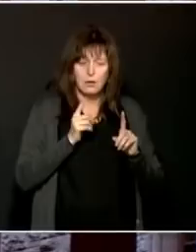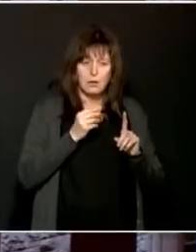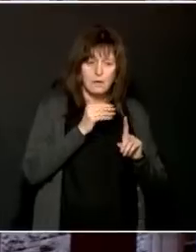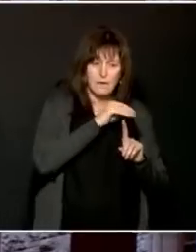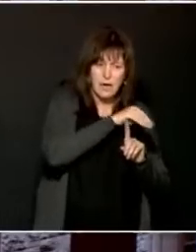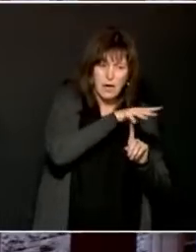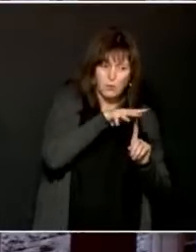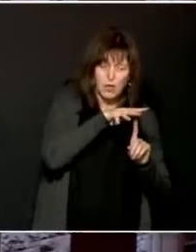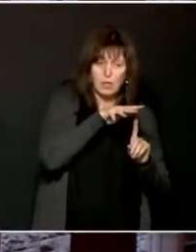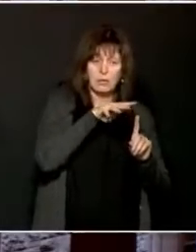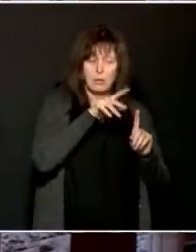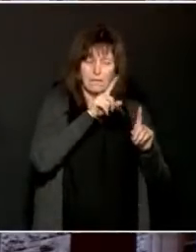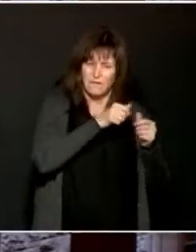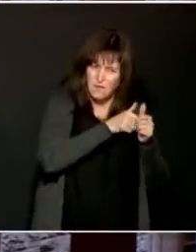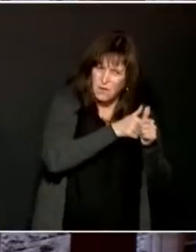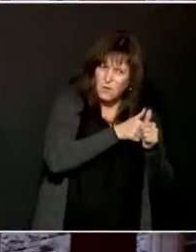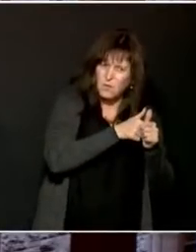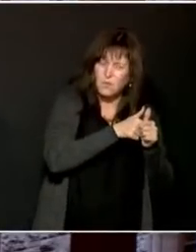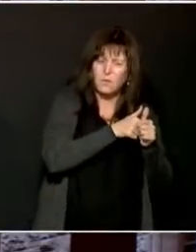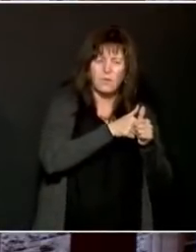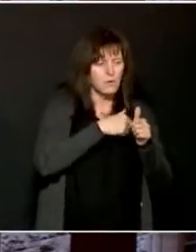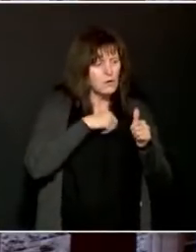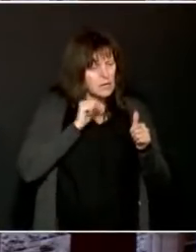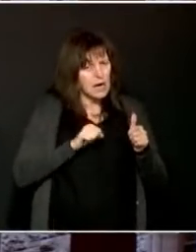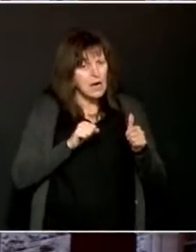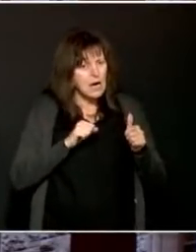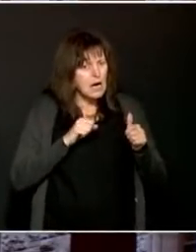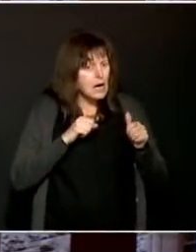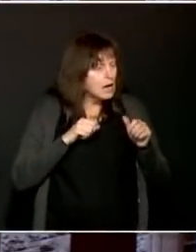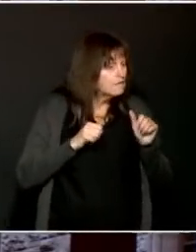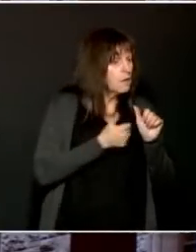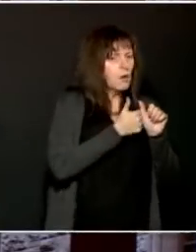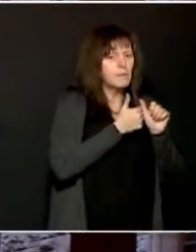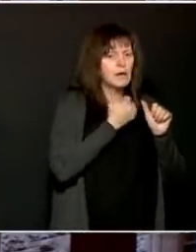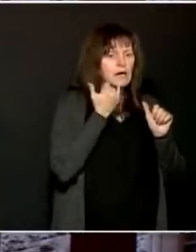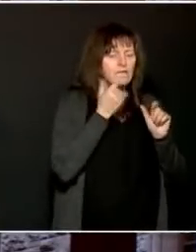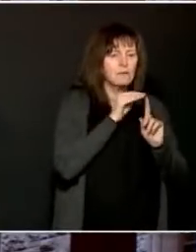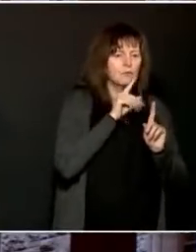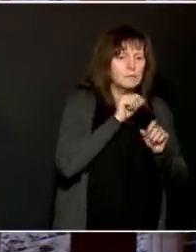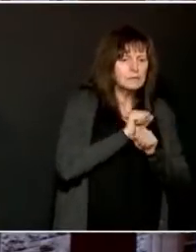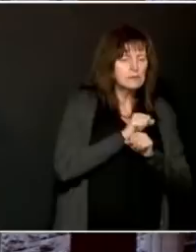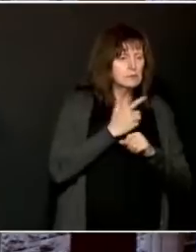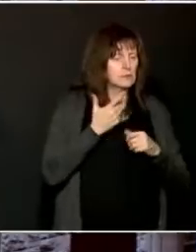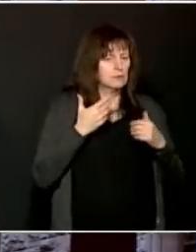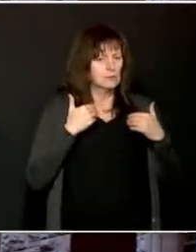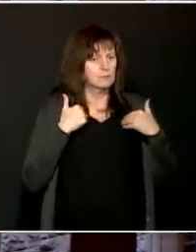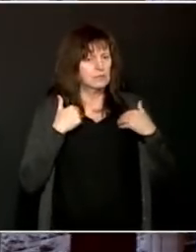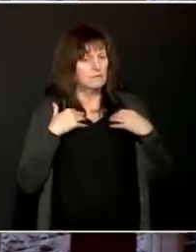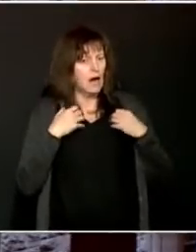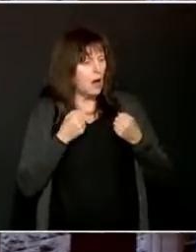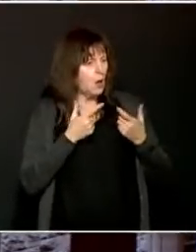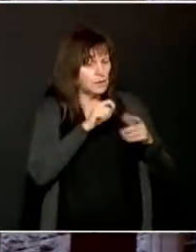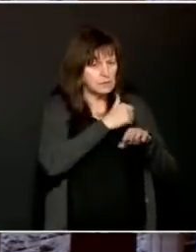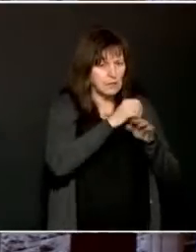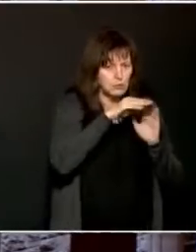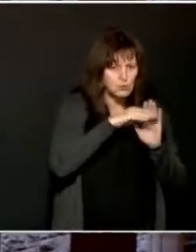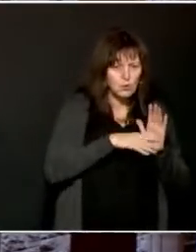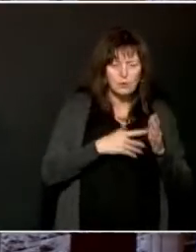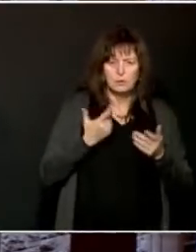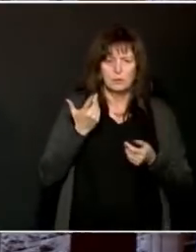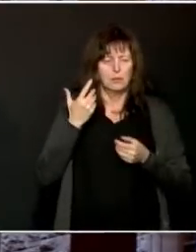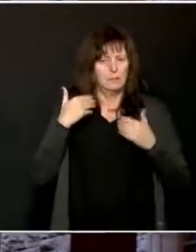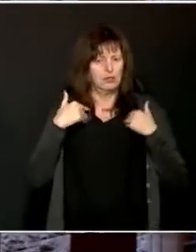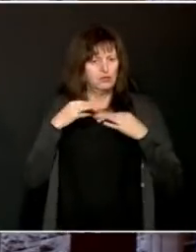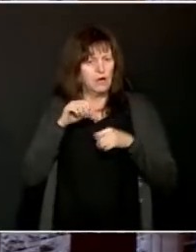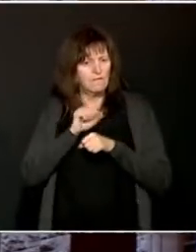have more inspections by both Public Health as well as Ministry of Labor, and to ensure that there's compliance with those programs